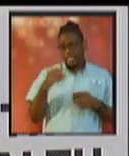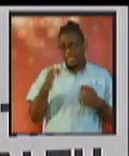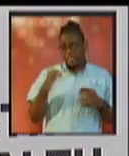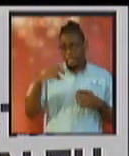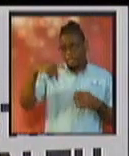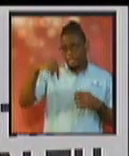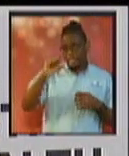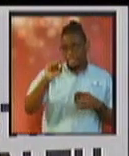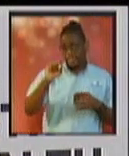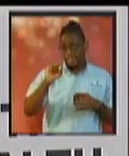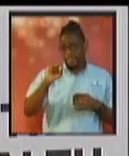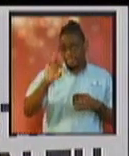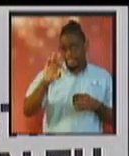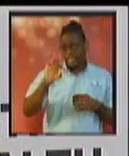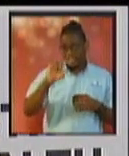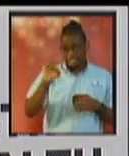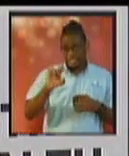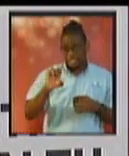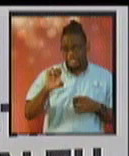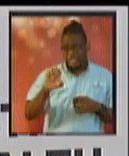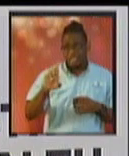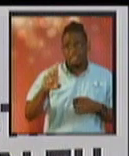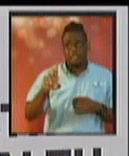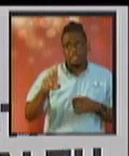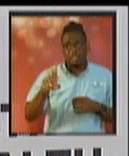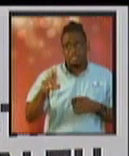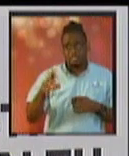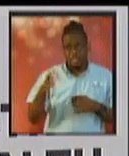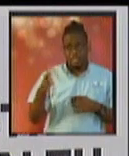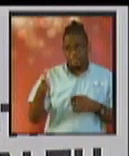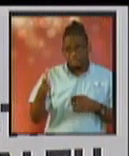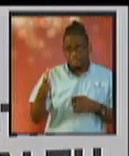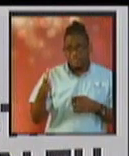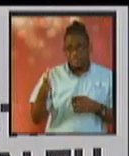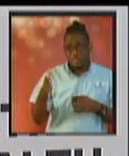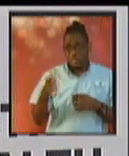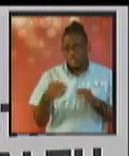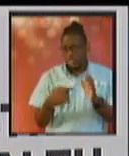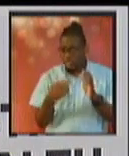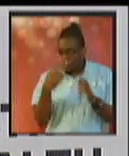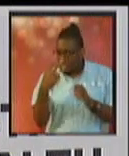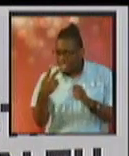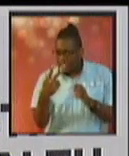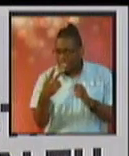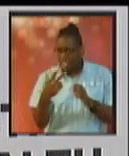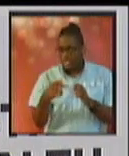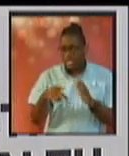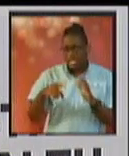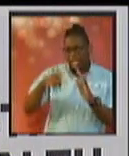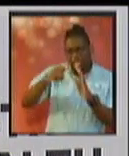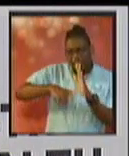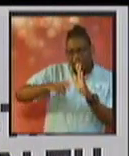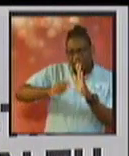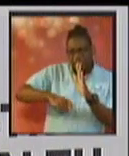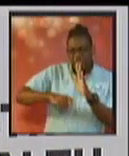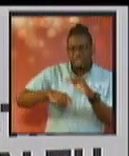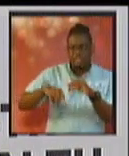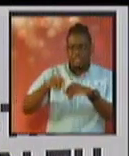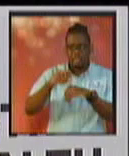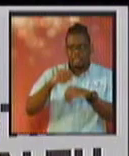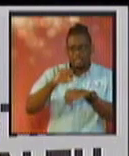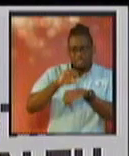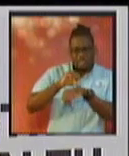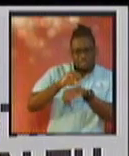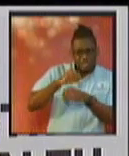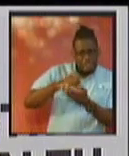one that's being produced, that it shows like less swelling, less redness, and less, not feeling